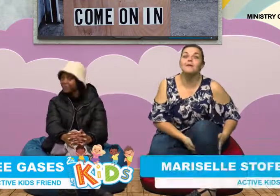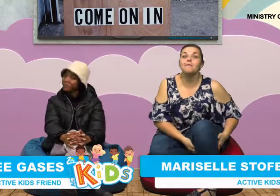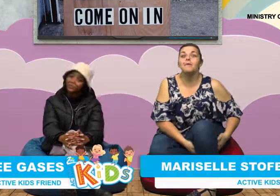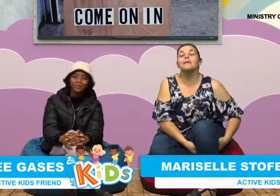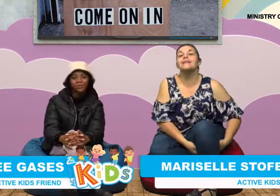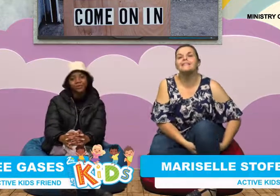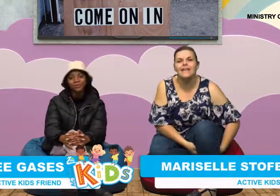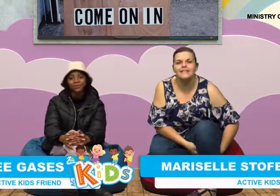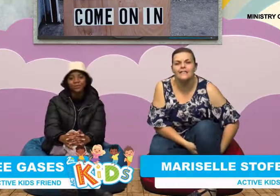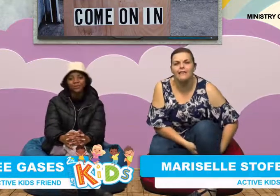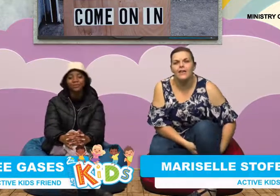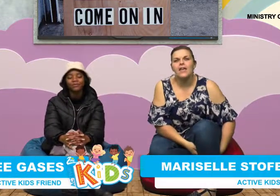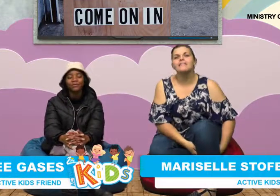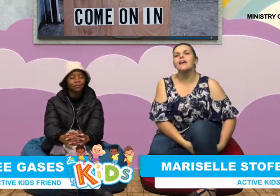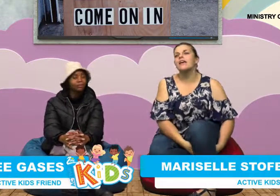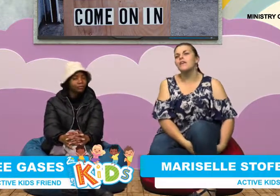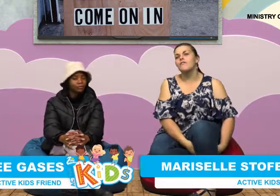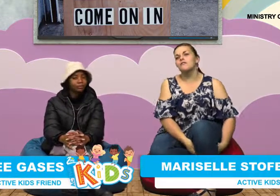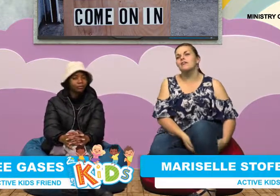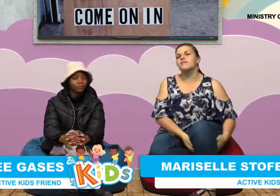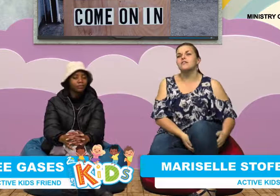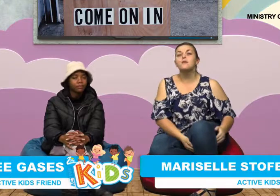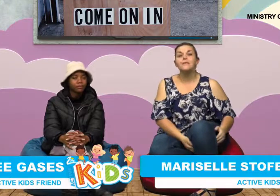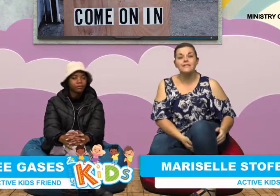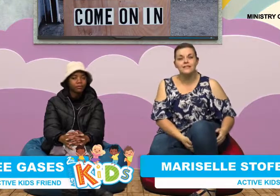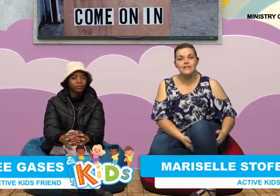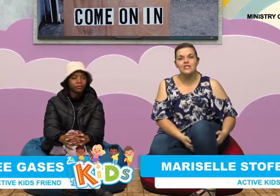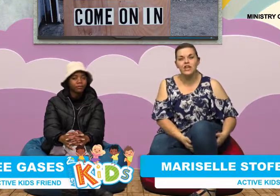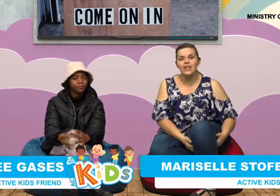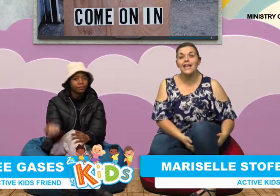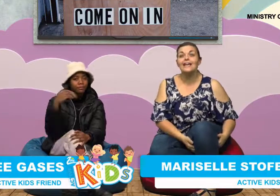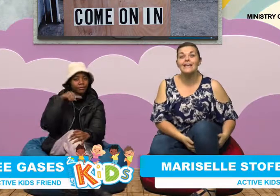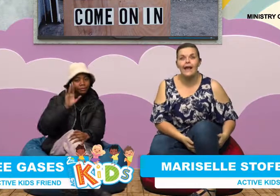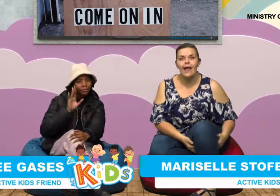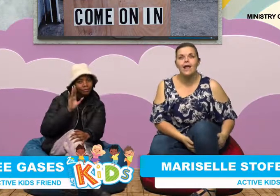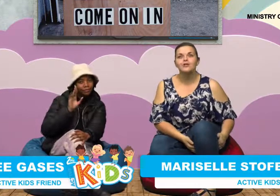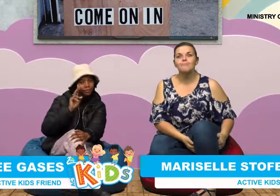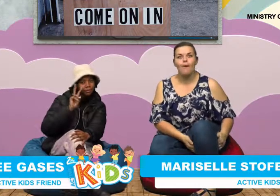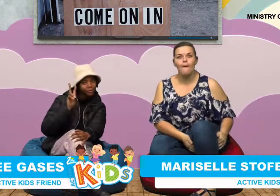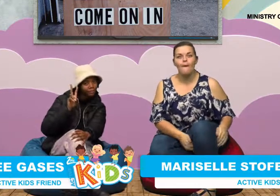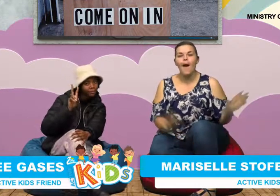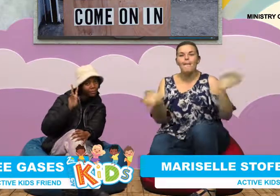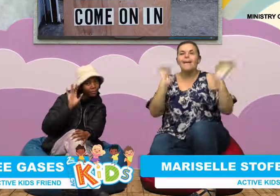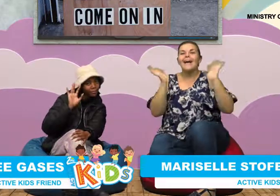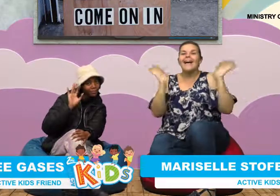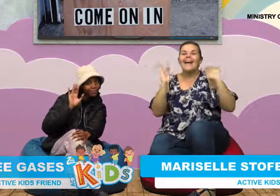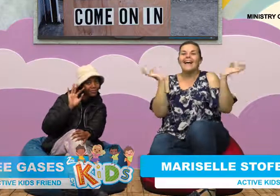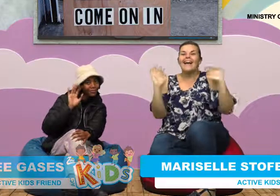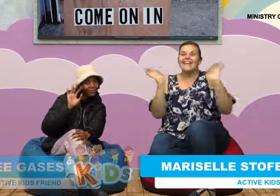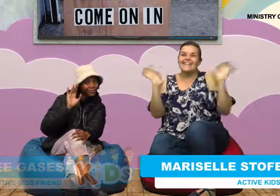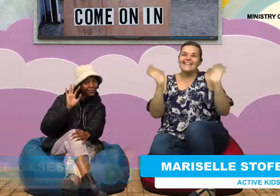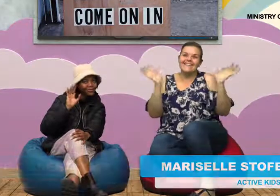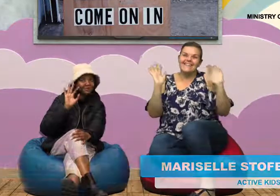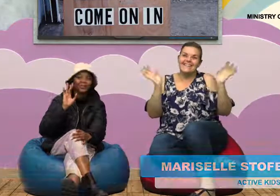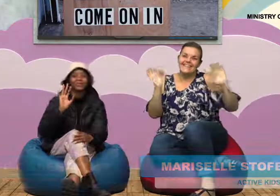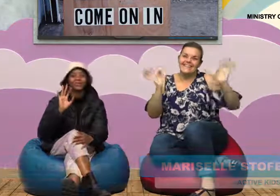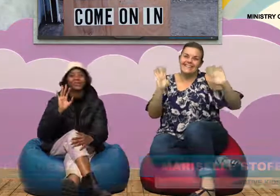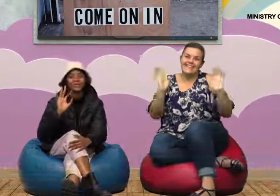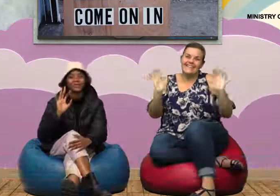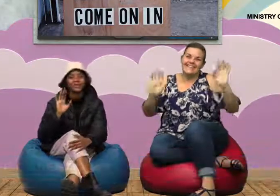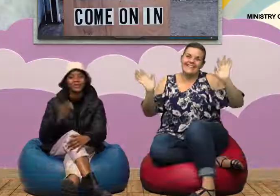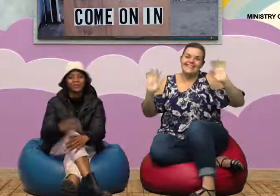to remember, please stay safe. Take care of yourselves. And until we see each other again tomorrow. Bye.